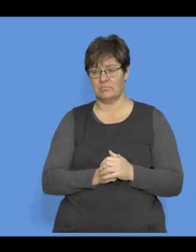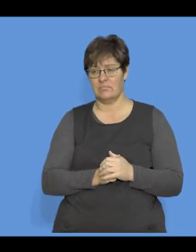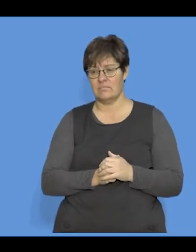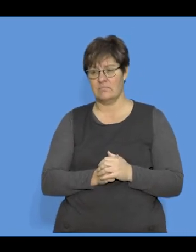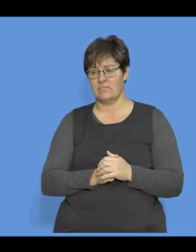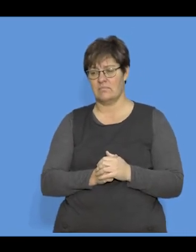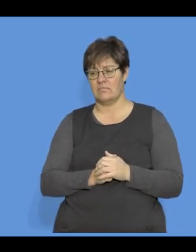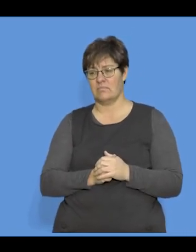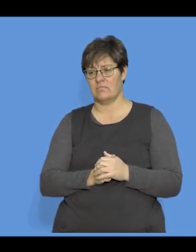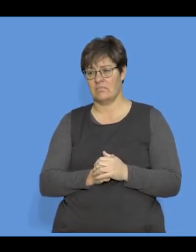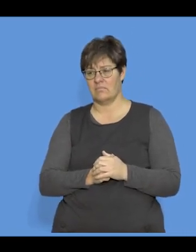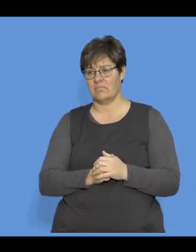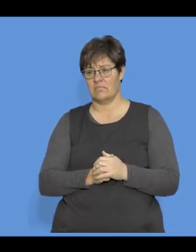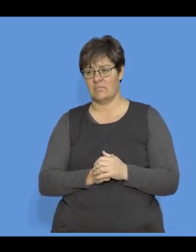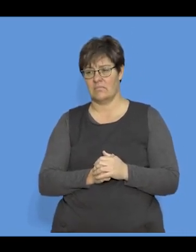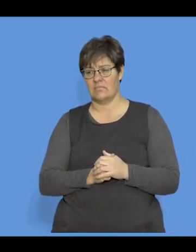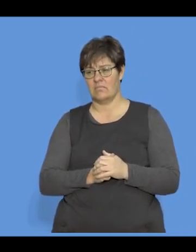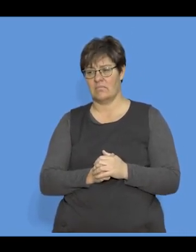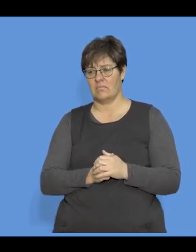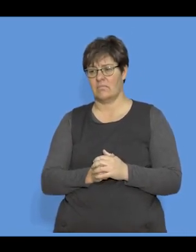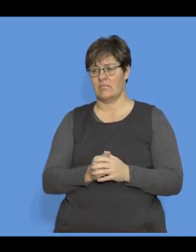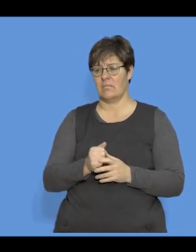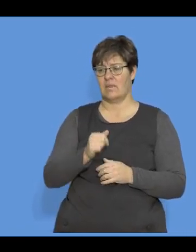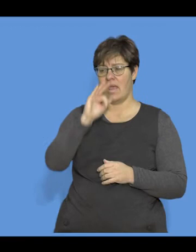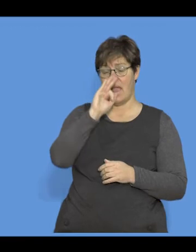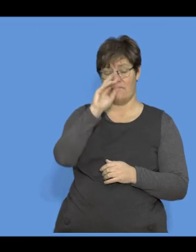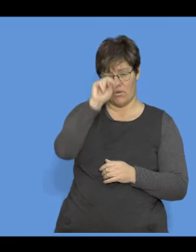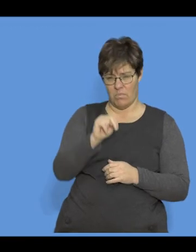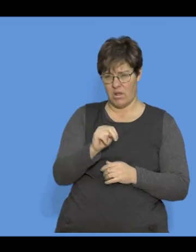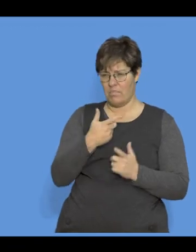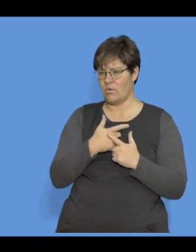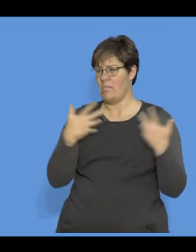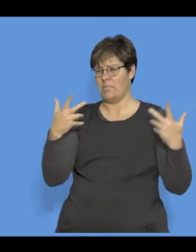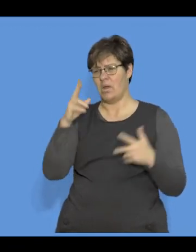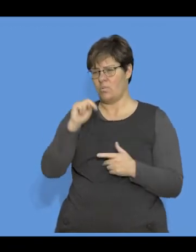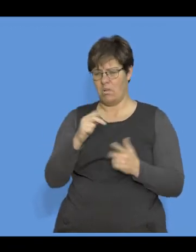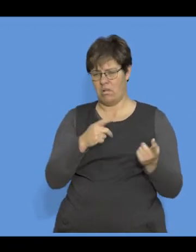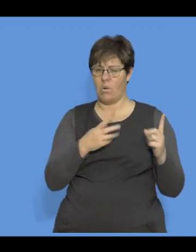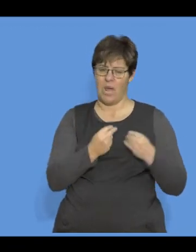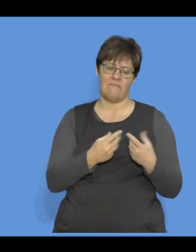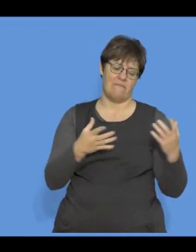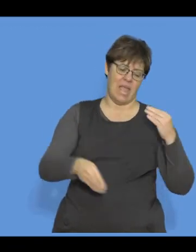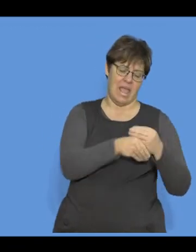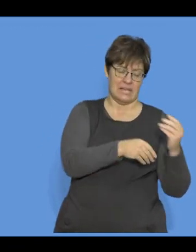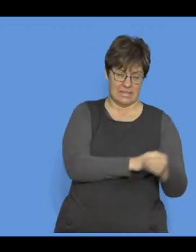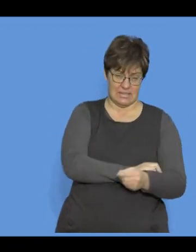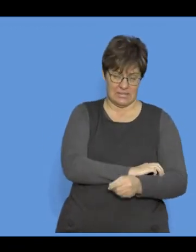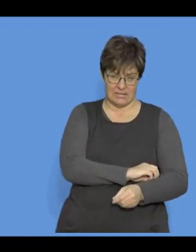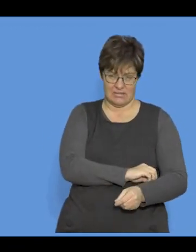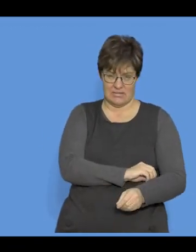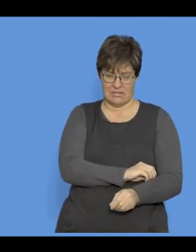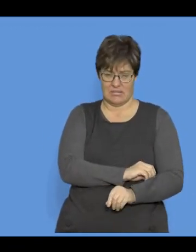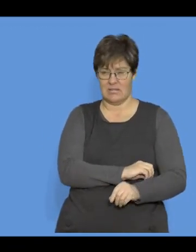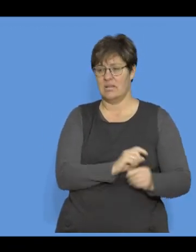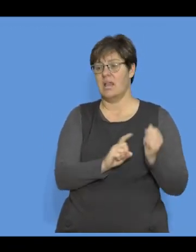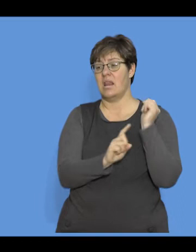think is more or less right now. So F normal, not a very big normal force because we've got that adding in. And then the last